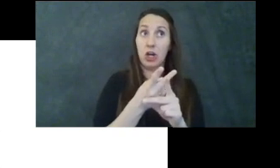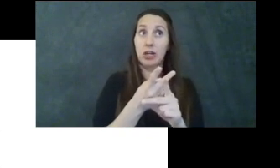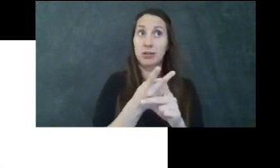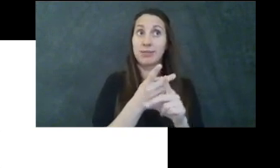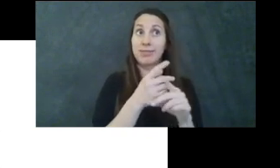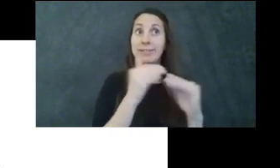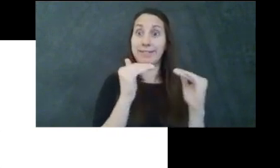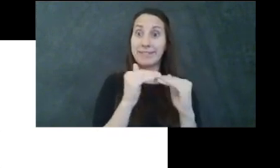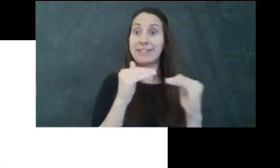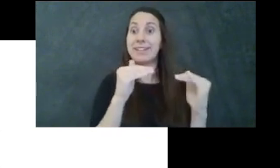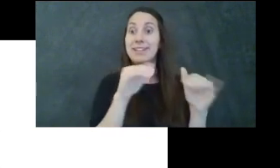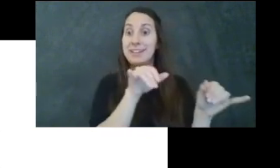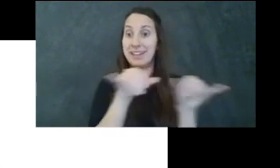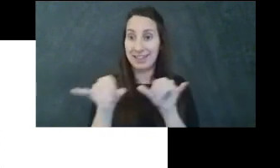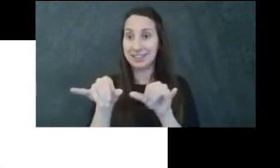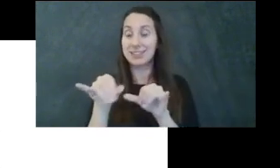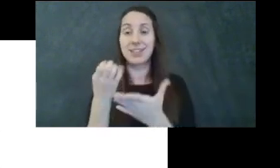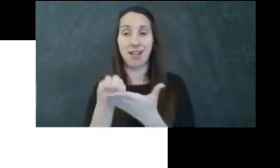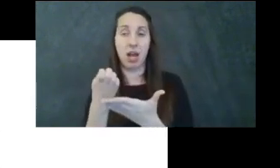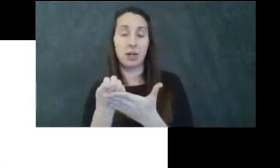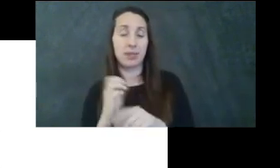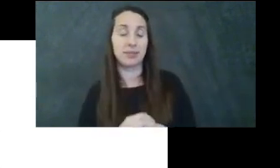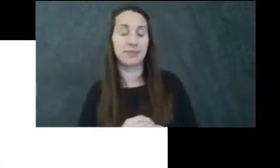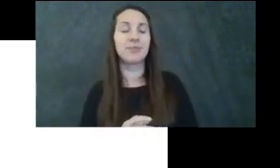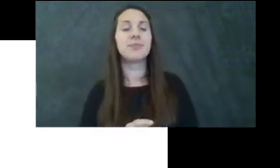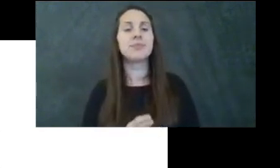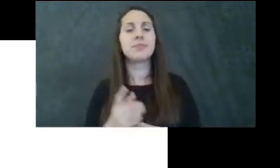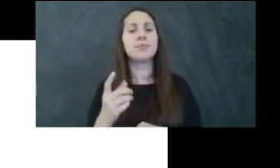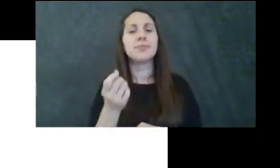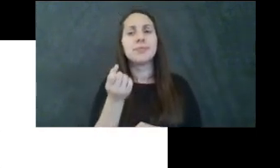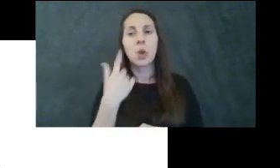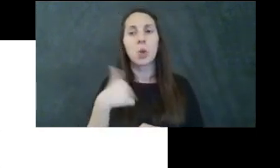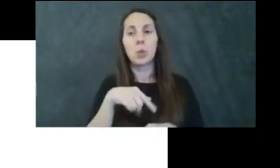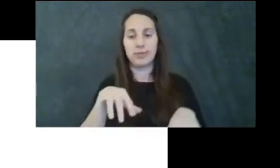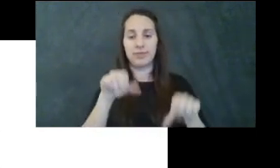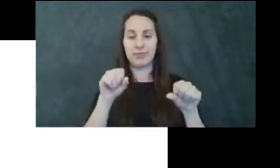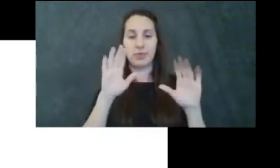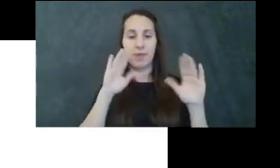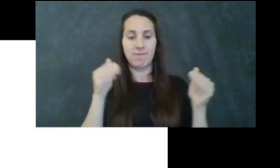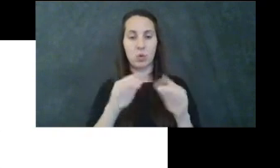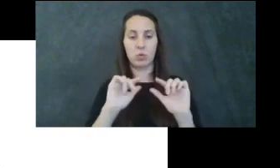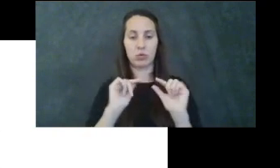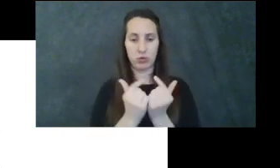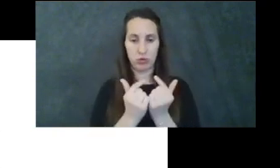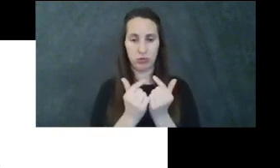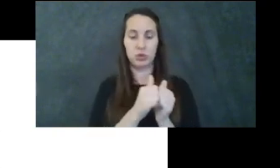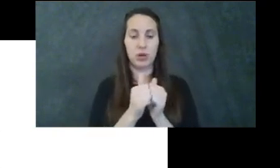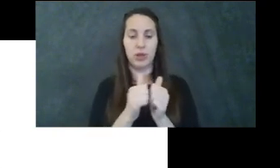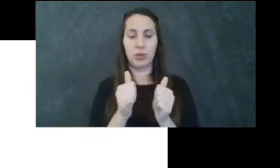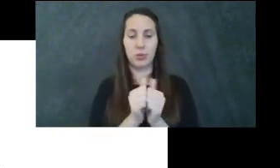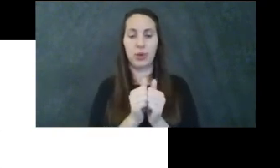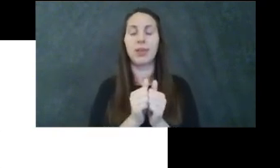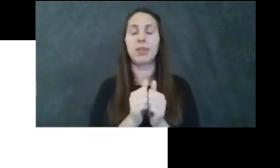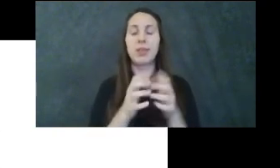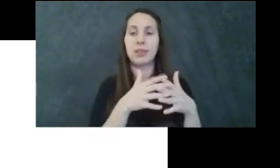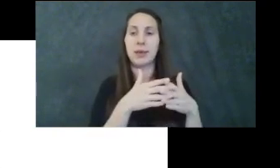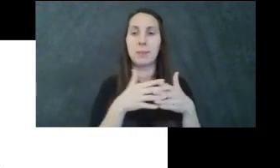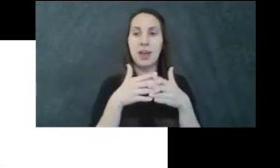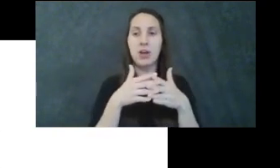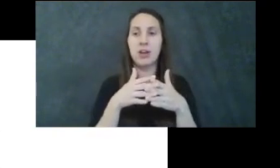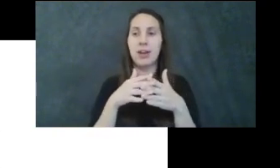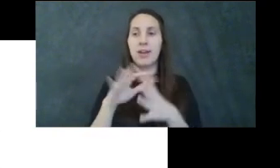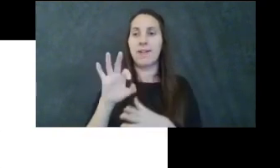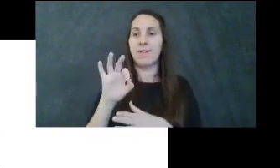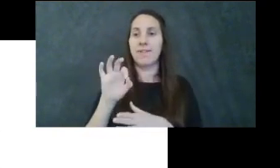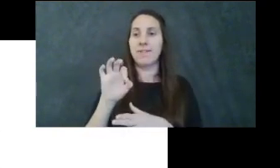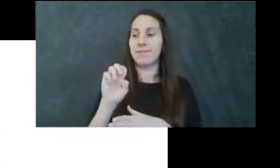We conducted focus groups together with the American Federation of Teachers,